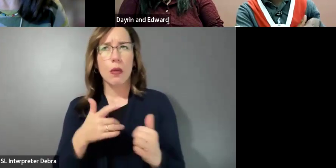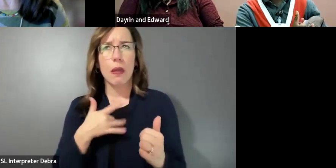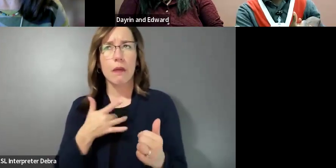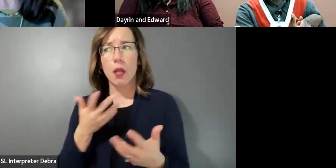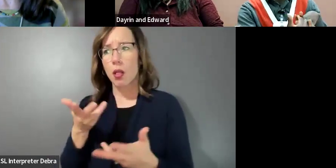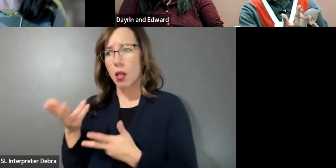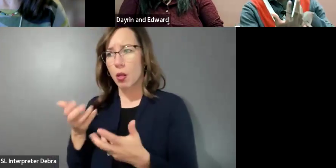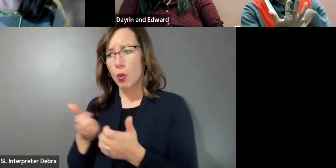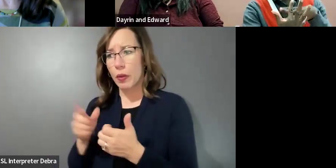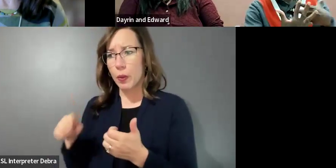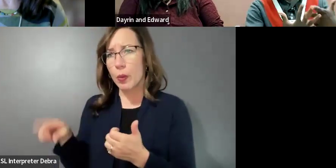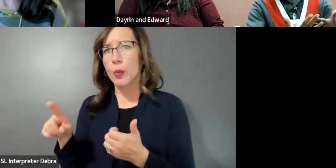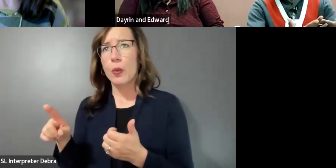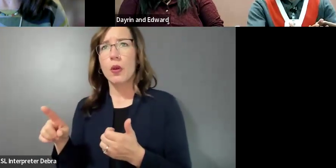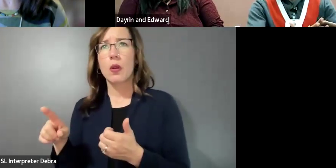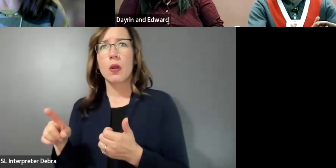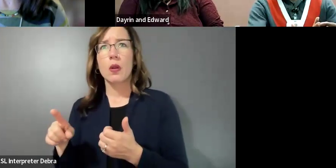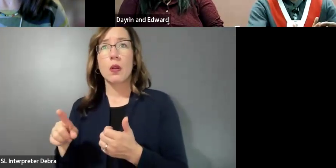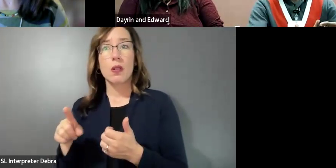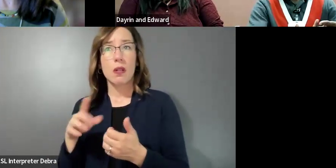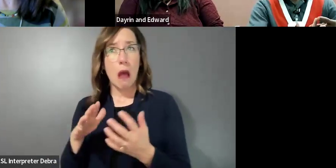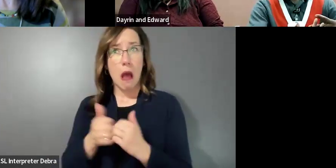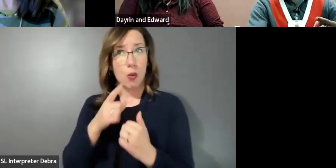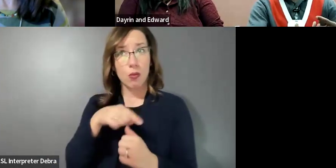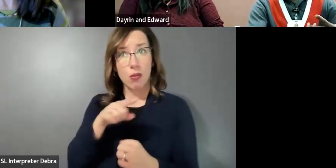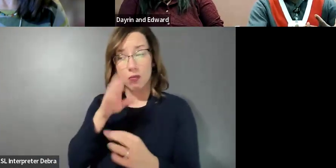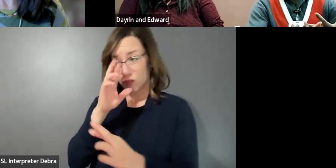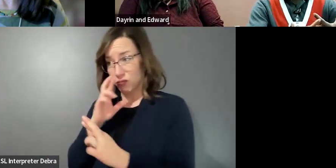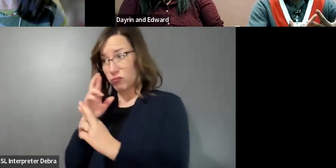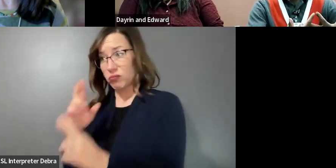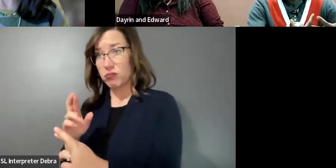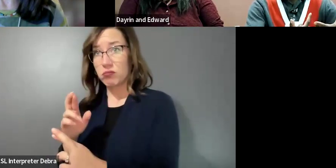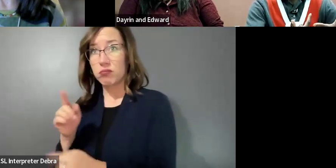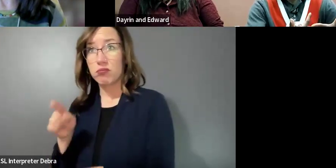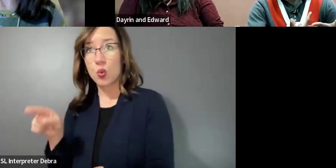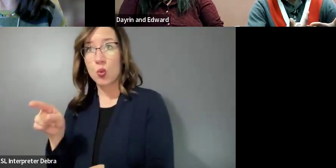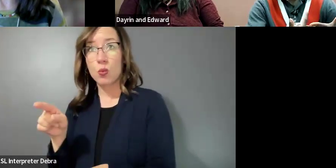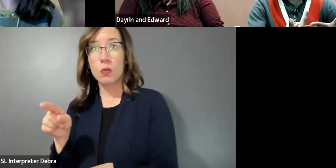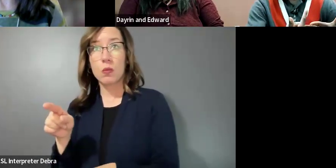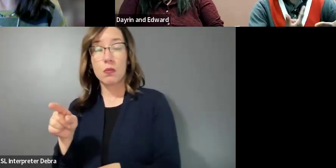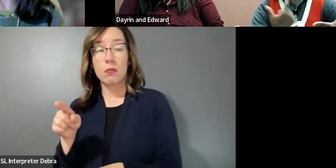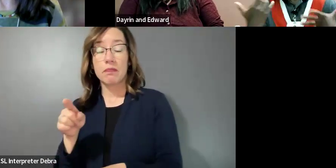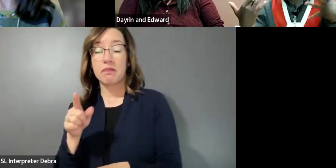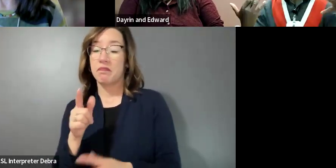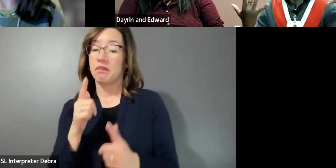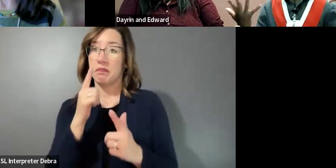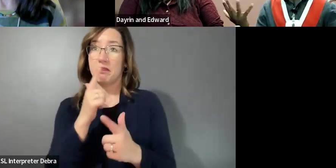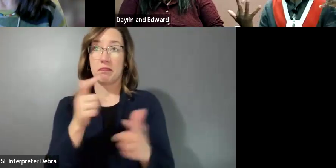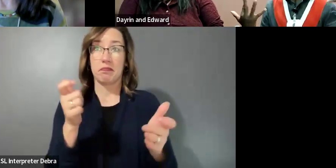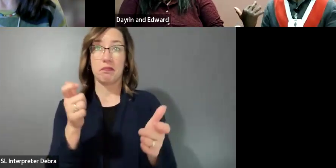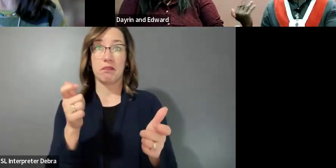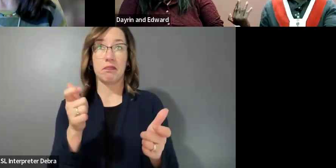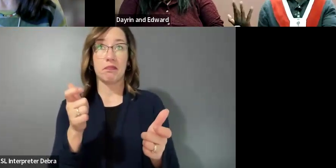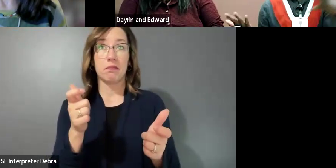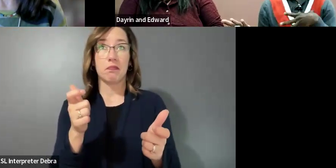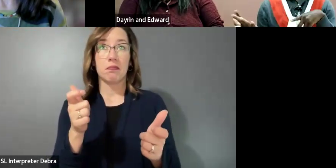you? How do they respect you? And do they talk to you? Those are some of